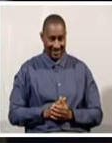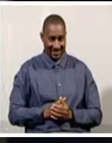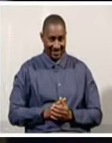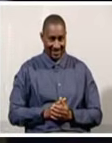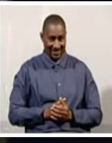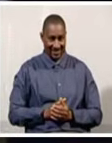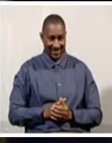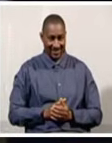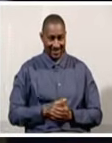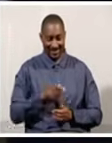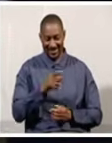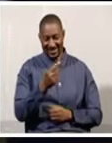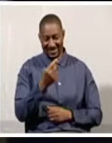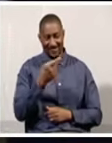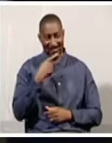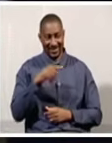A selfless man, Ricardo.